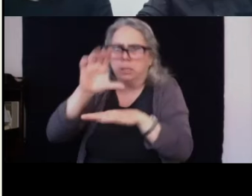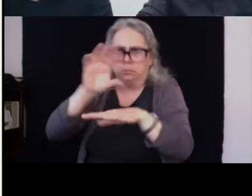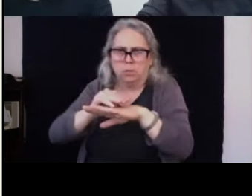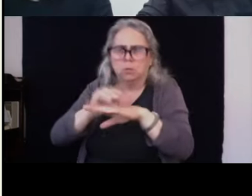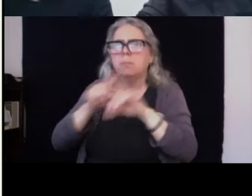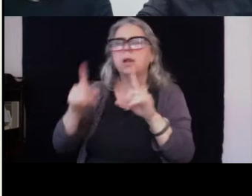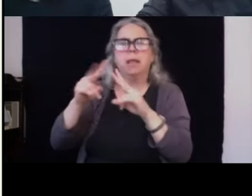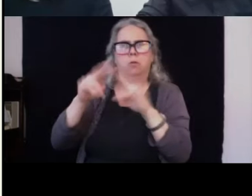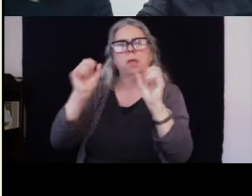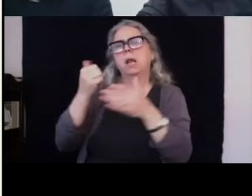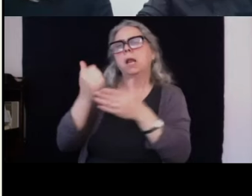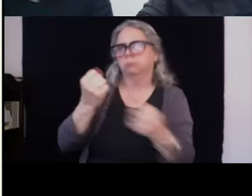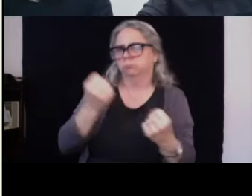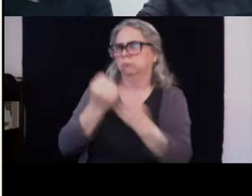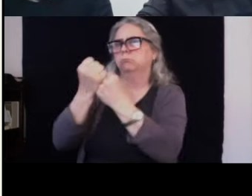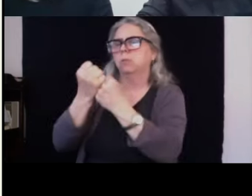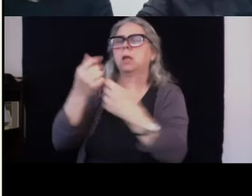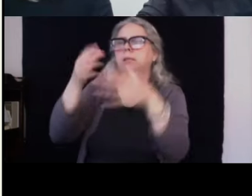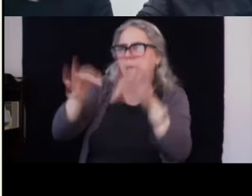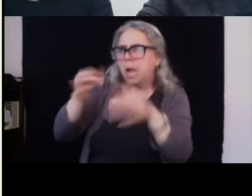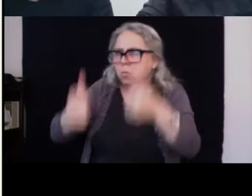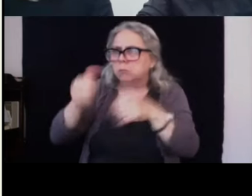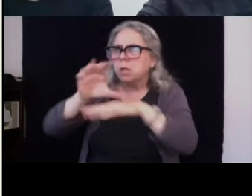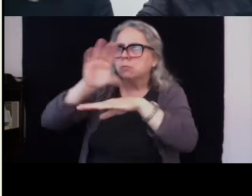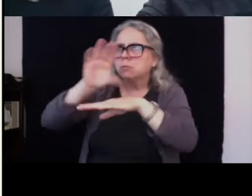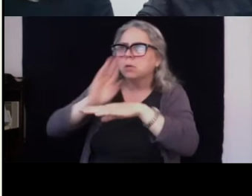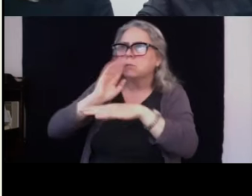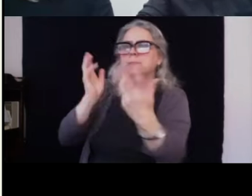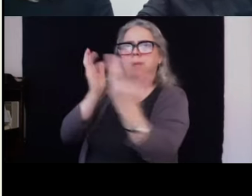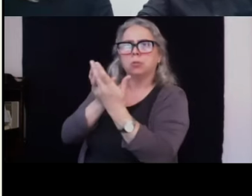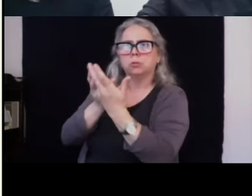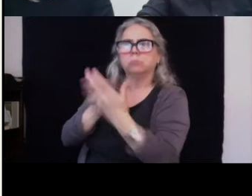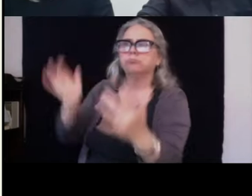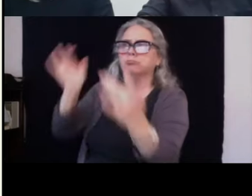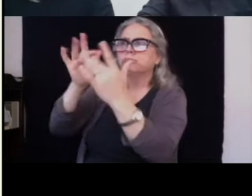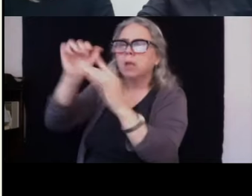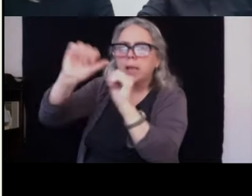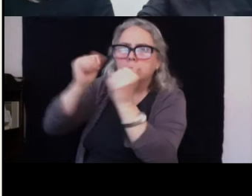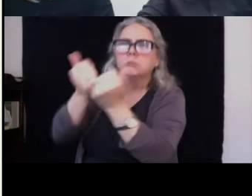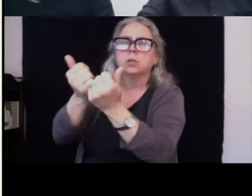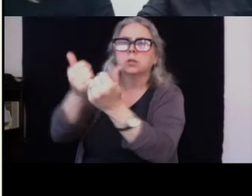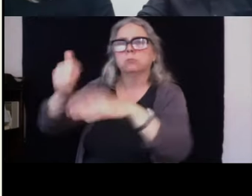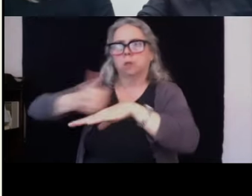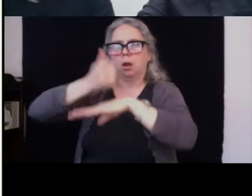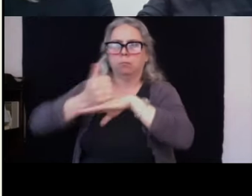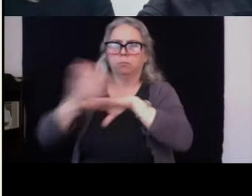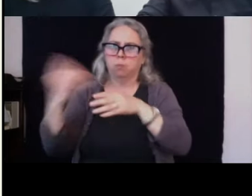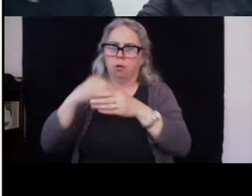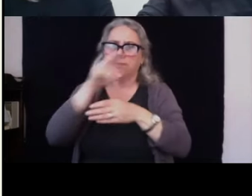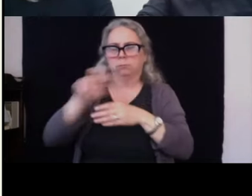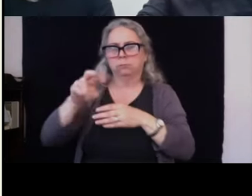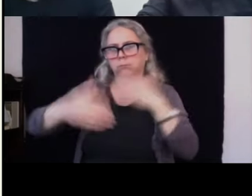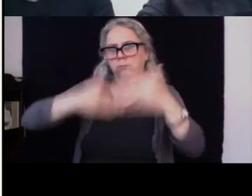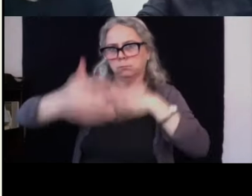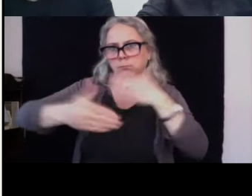way, they can help support you in making choices, reaching out to agencies and establish that as part of the transition process.